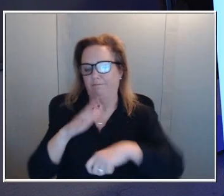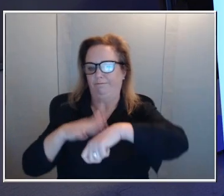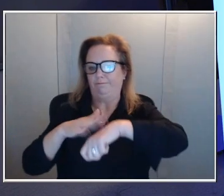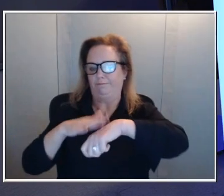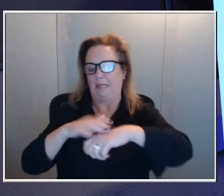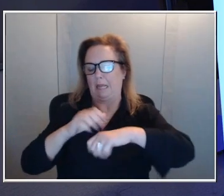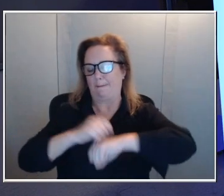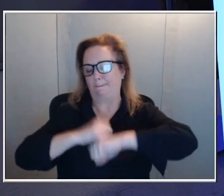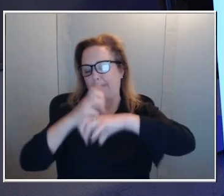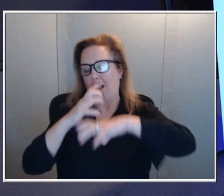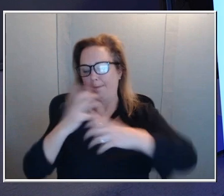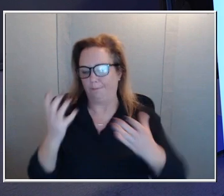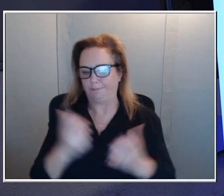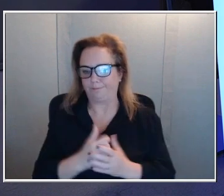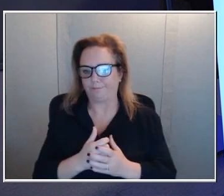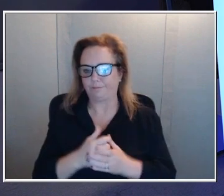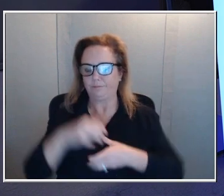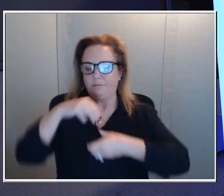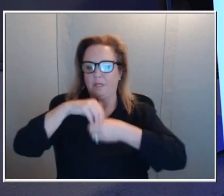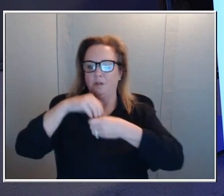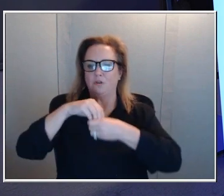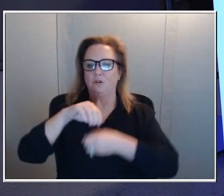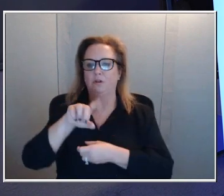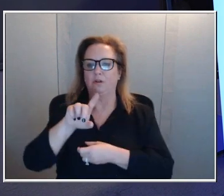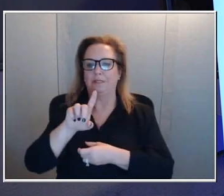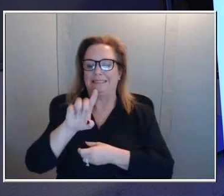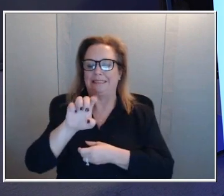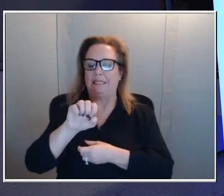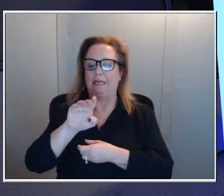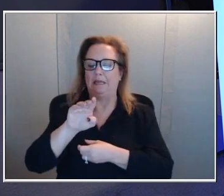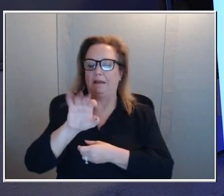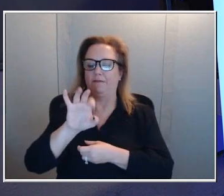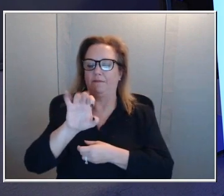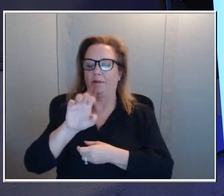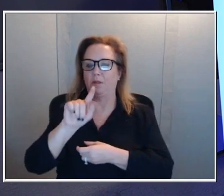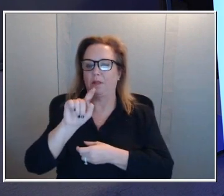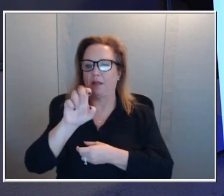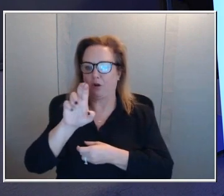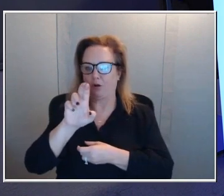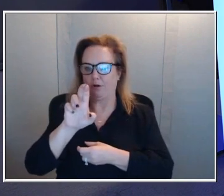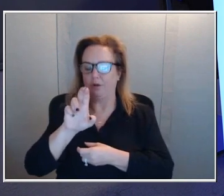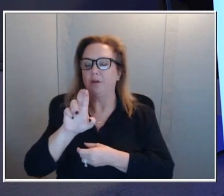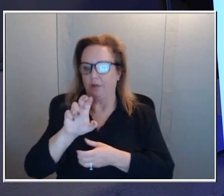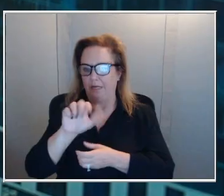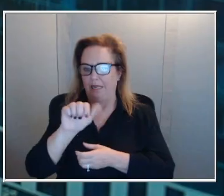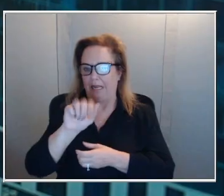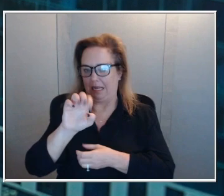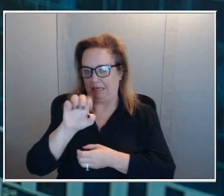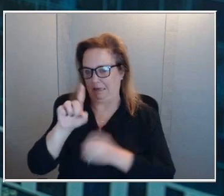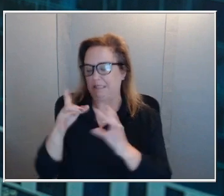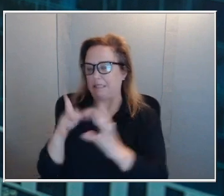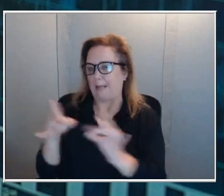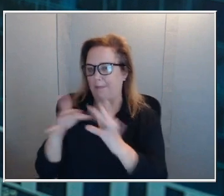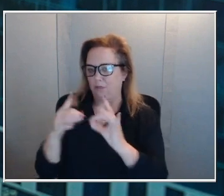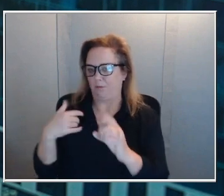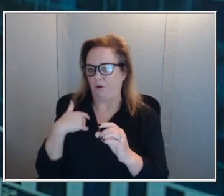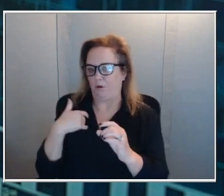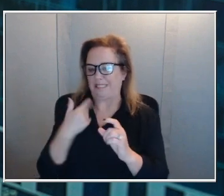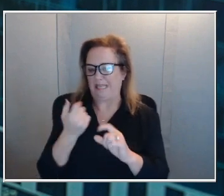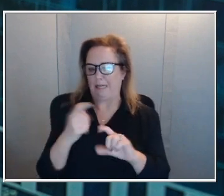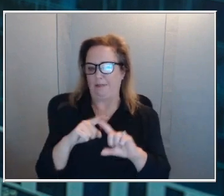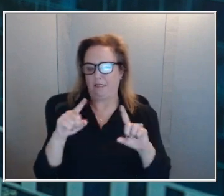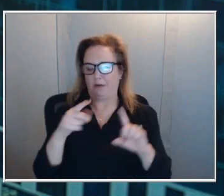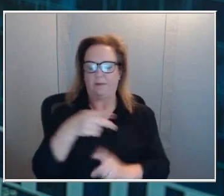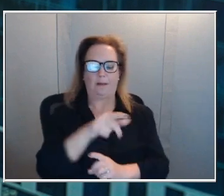Okay, so let's talk about the internal defibrillator. Tell us a little bit about that. So the defibrillator, as I mentioned before, is a little bit different than the